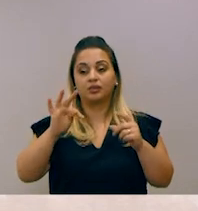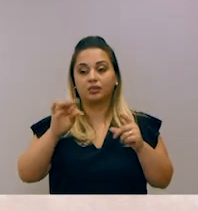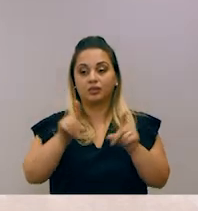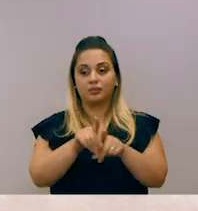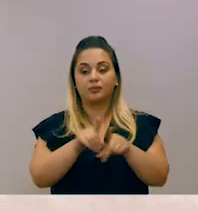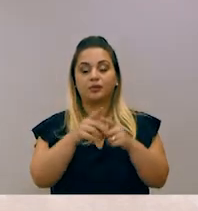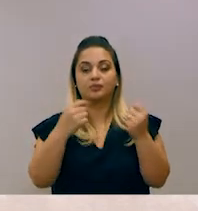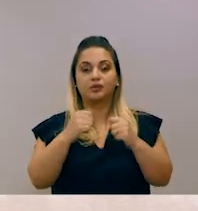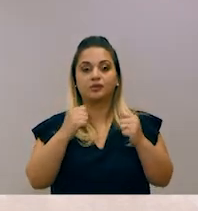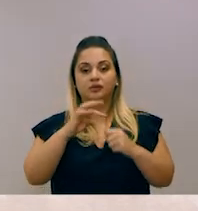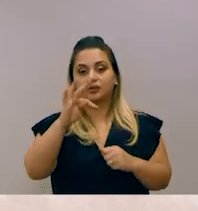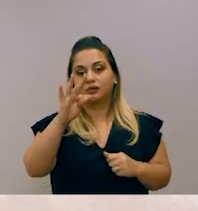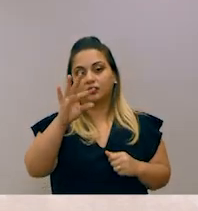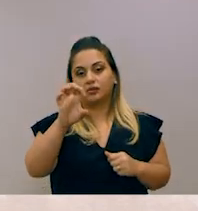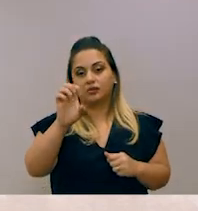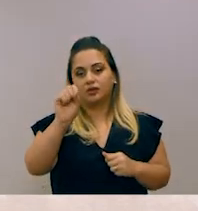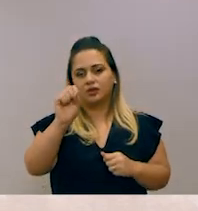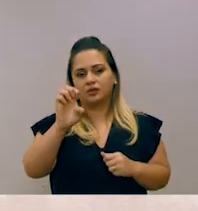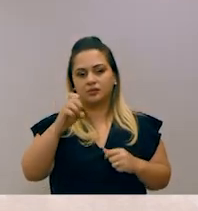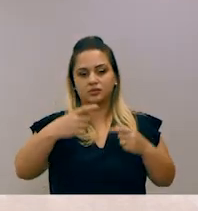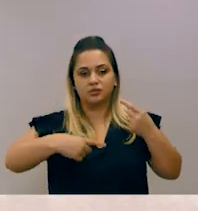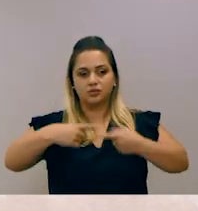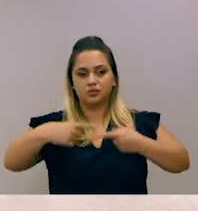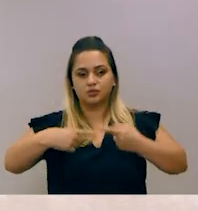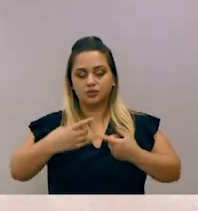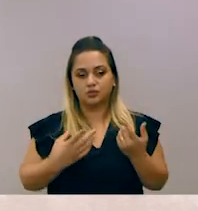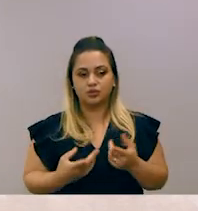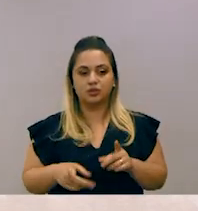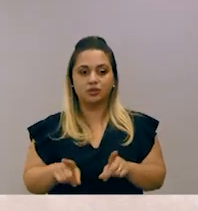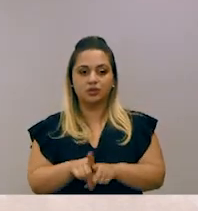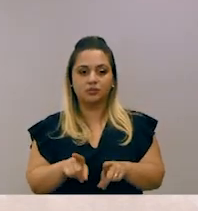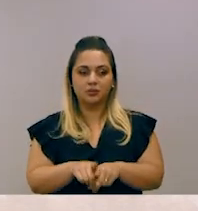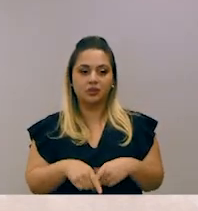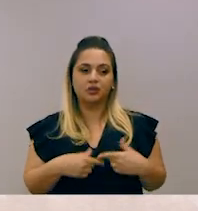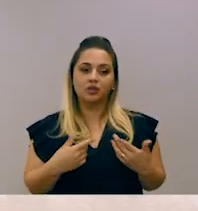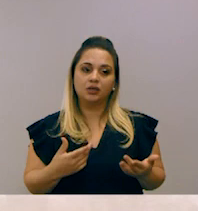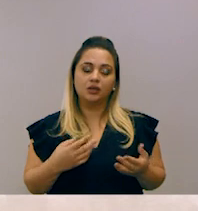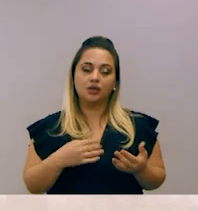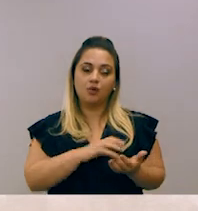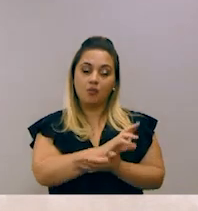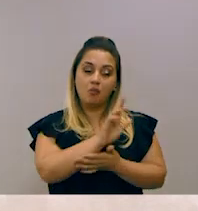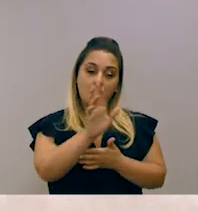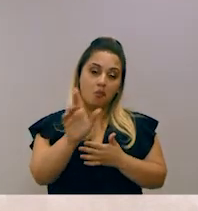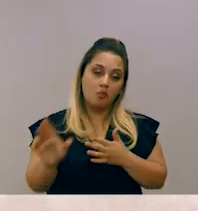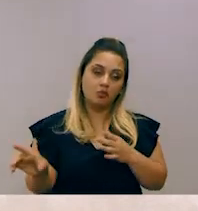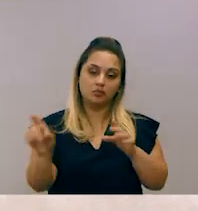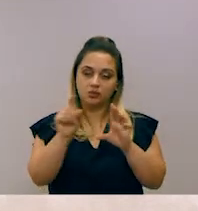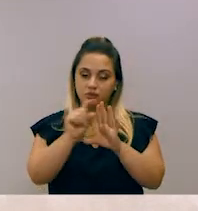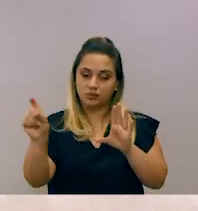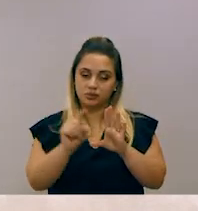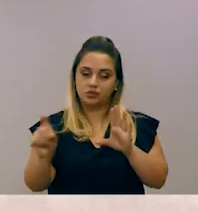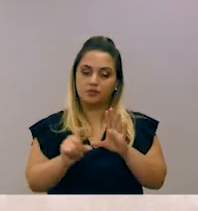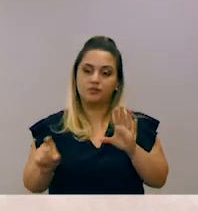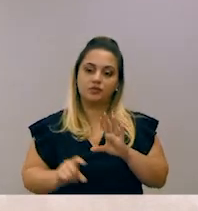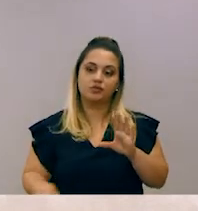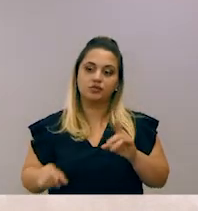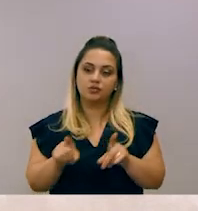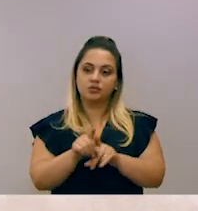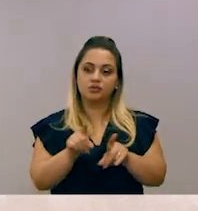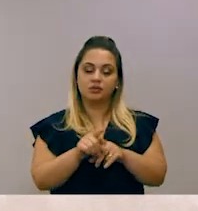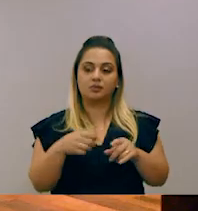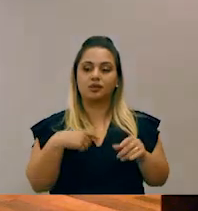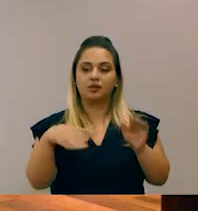discussed theses or texts, like the incapacity of the requesting